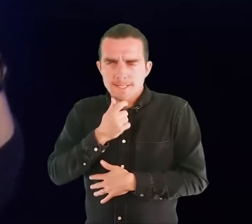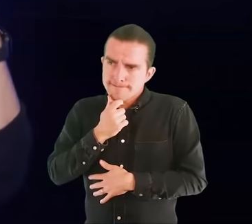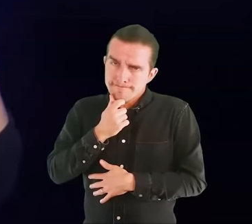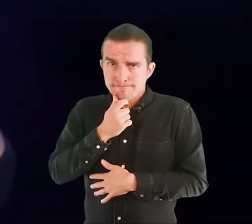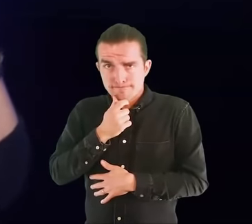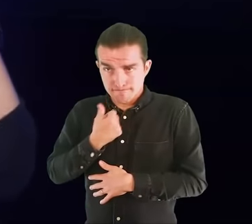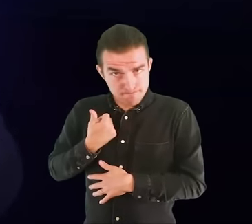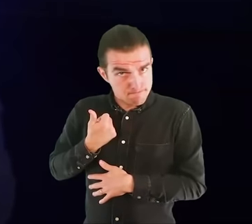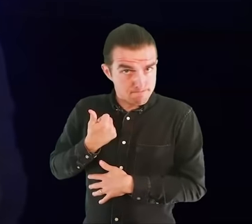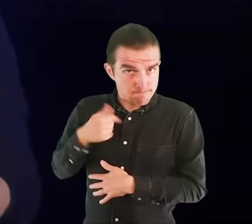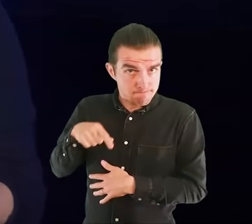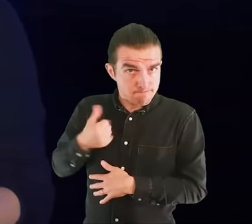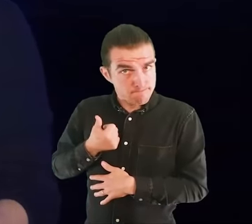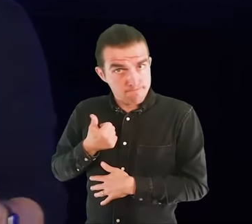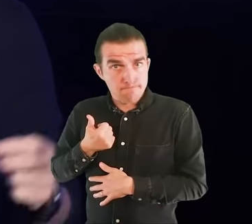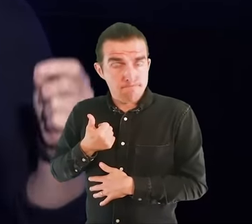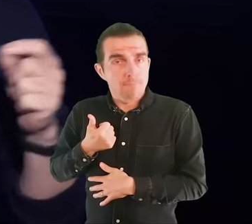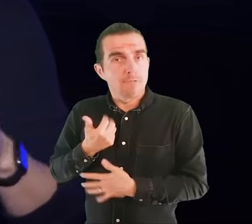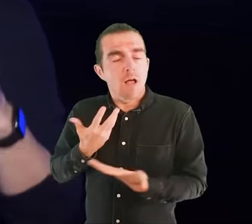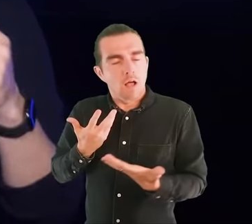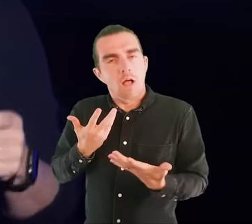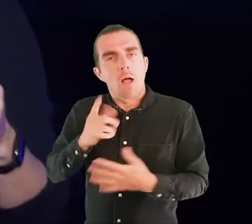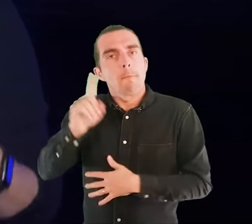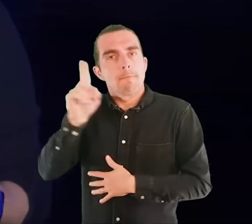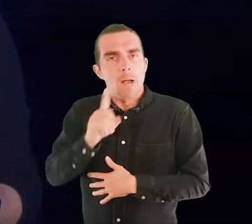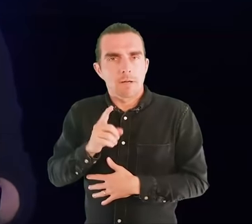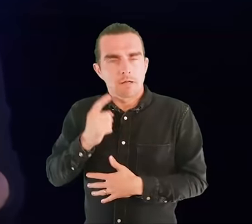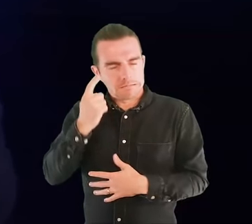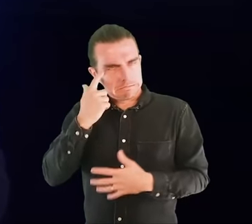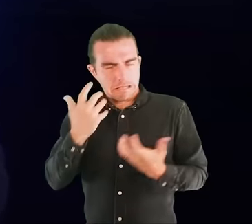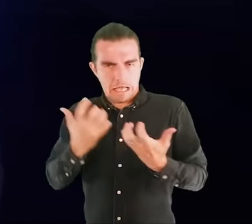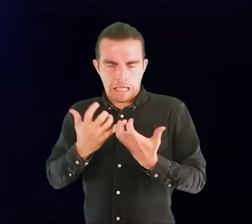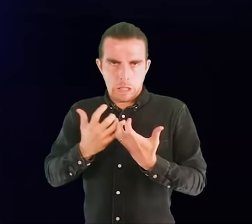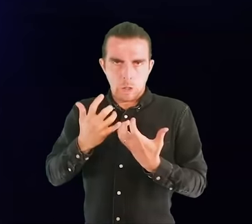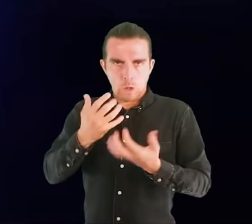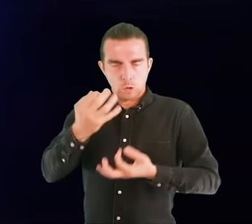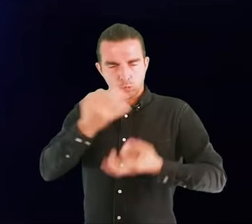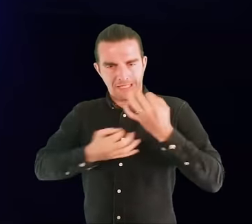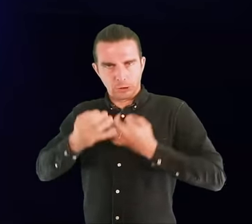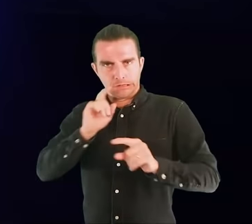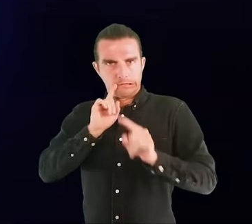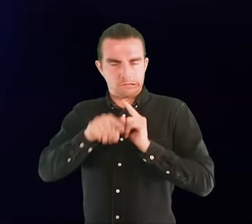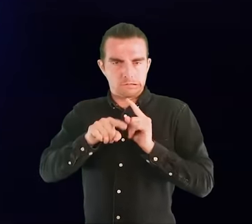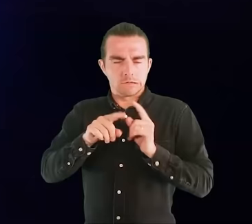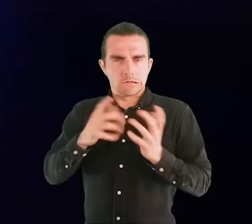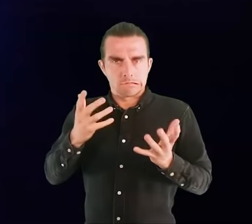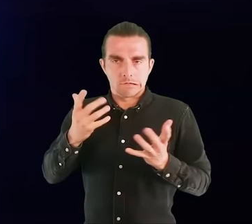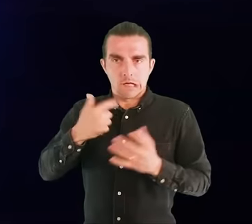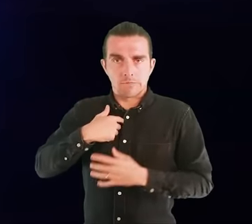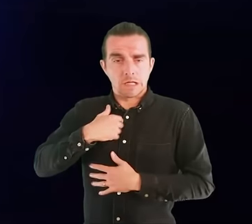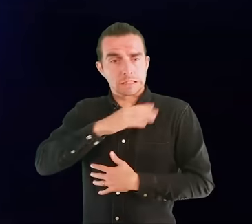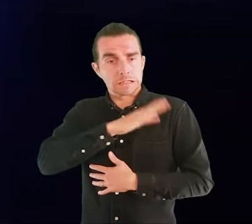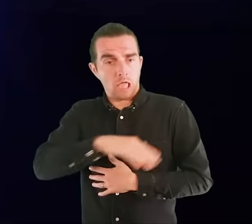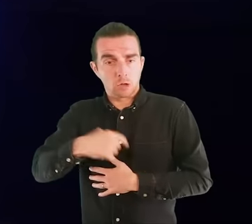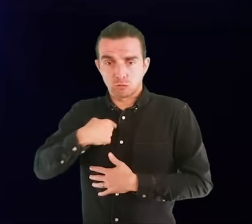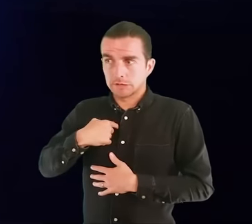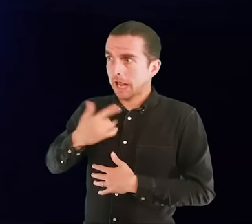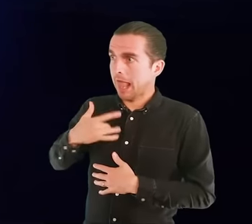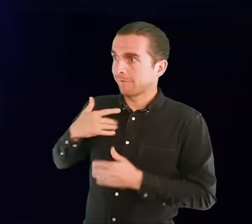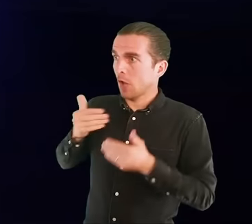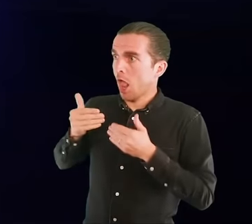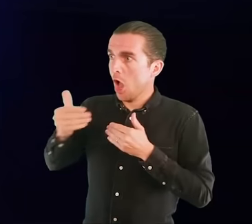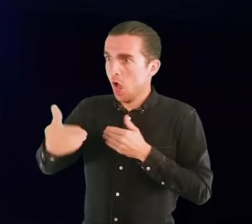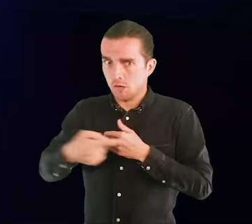We need to start a global conversation around the morality of immortality. There are so many trade-offs,